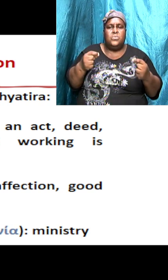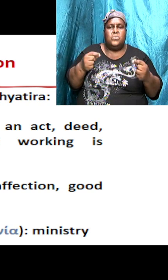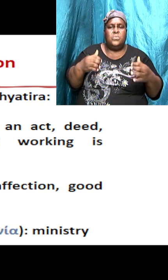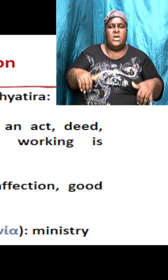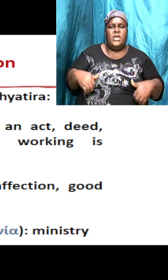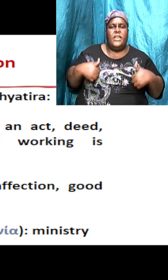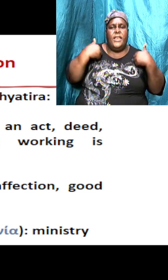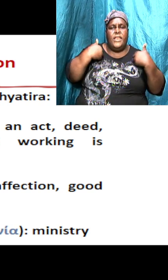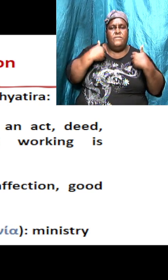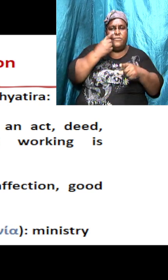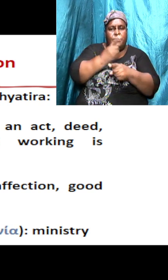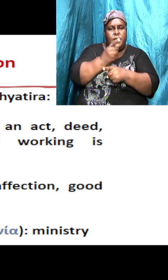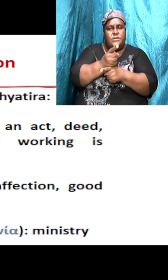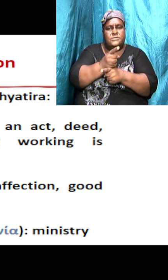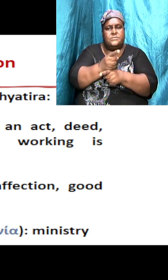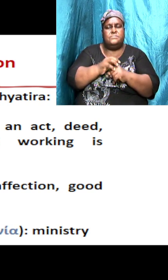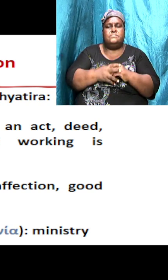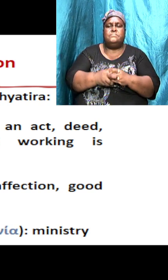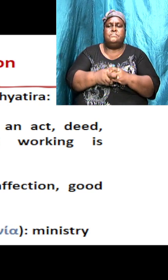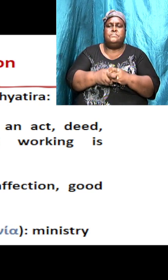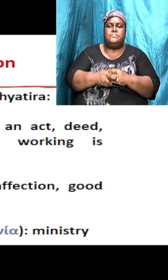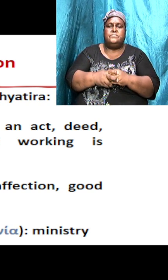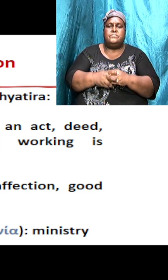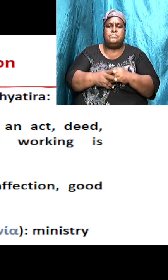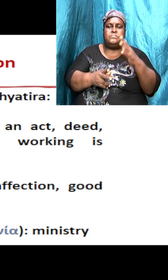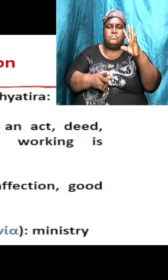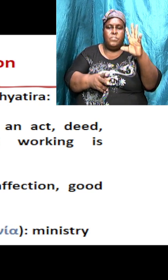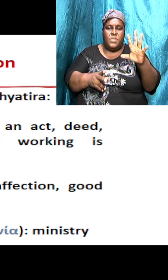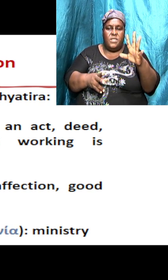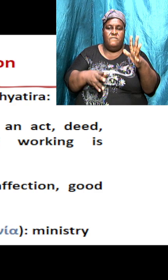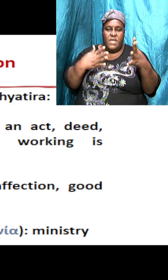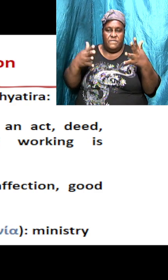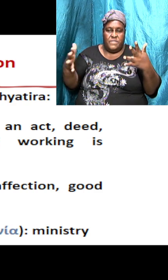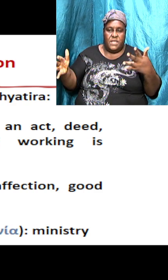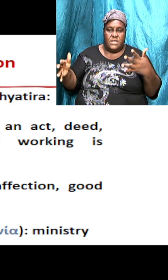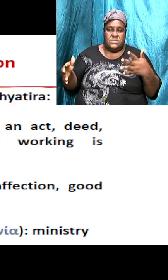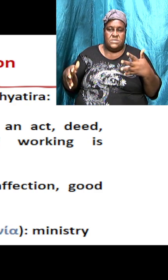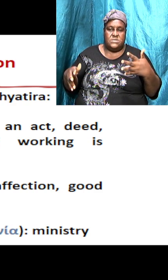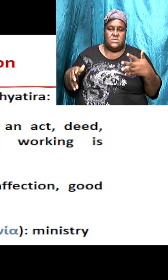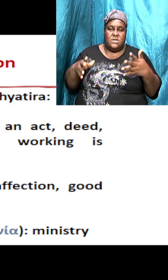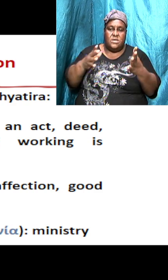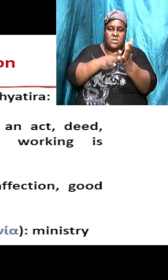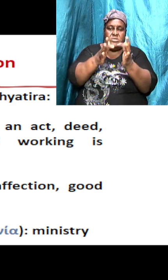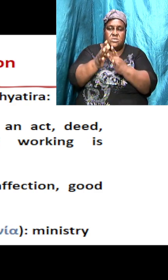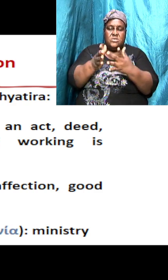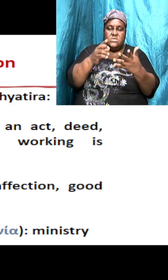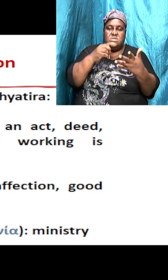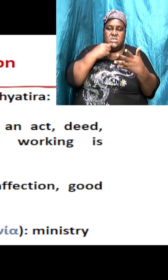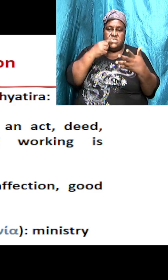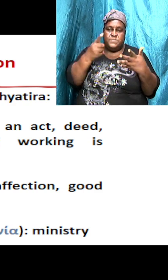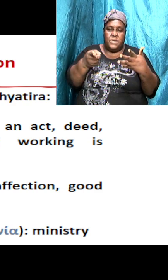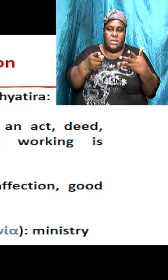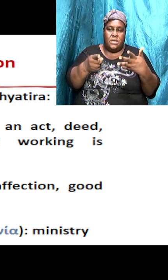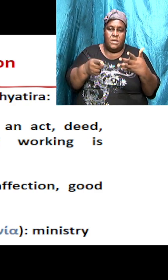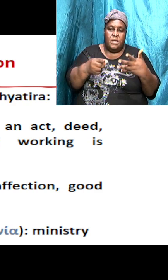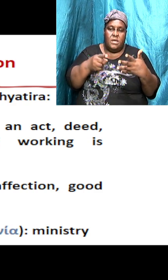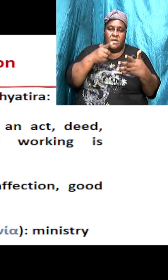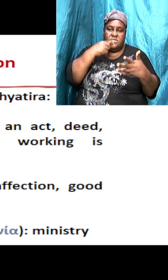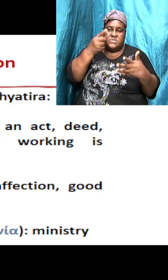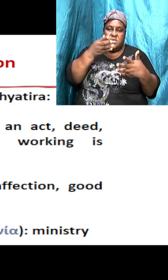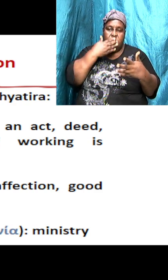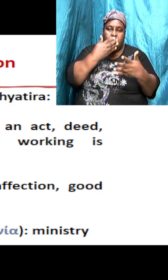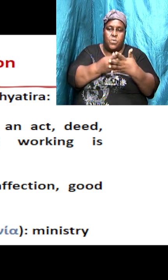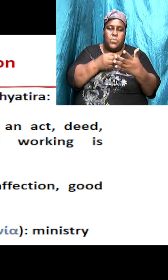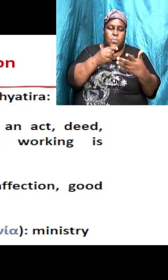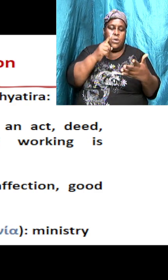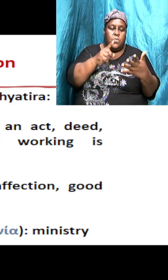to do the right. So in terms of the five things that he made mention, in terms of commendation,